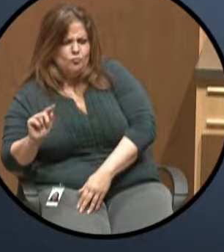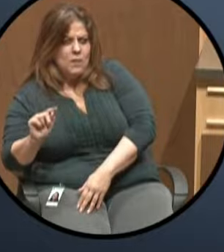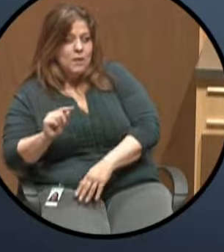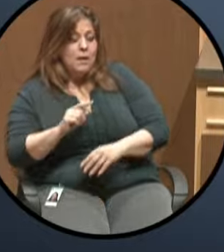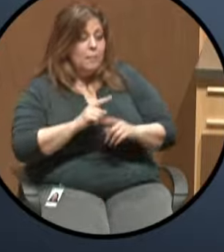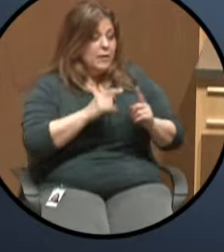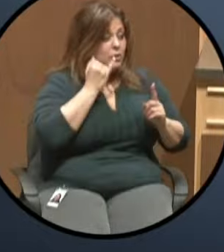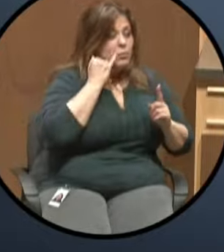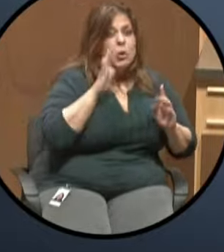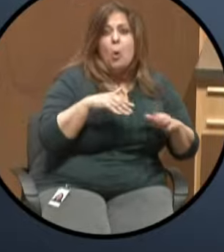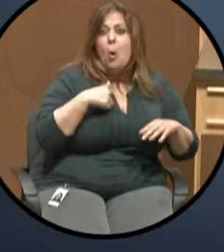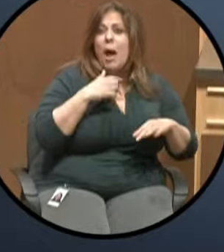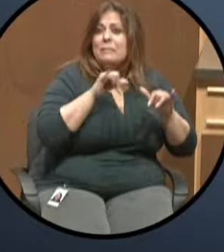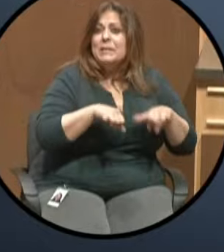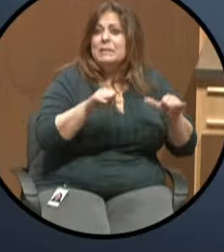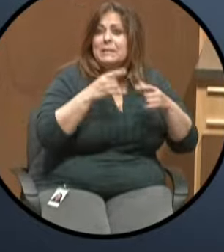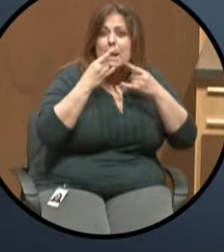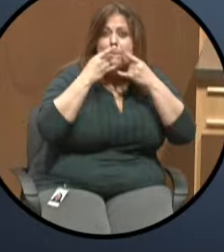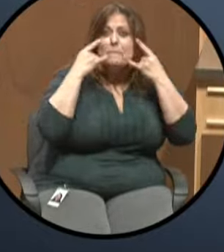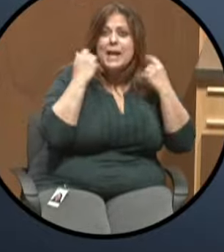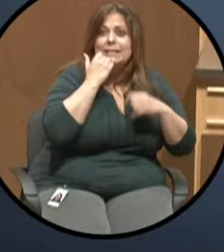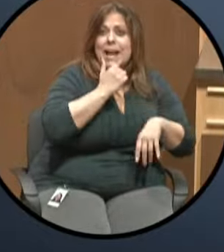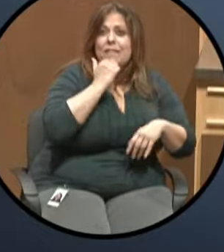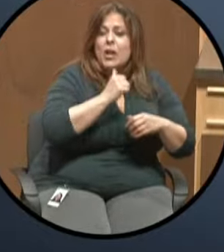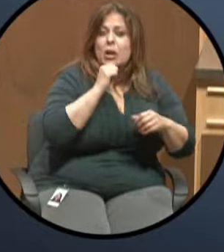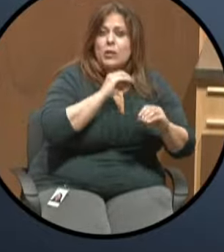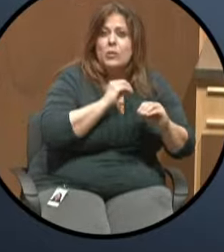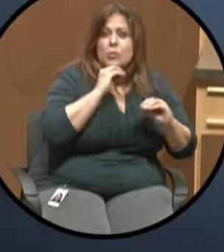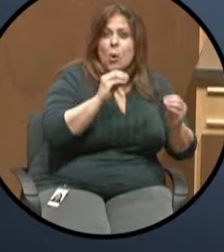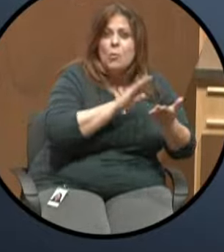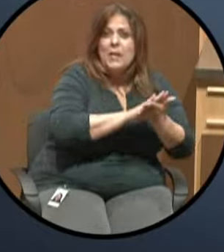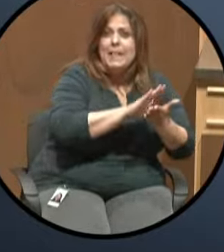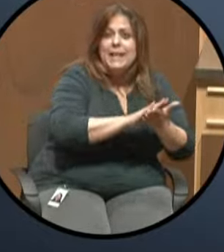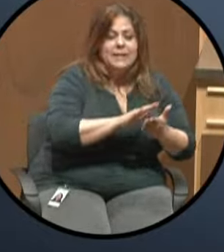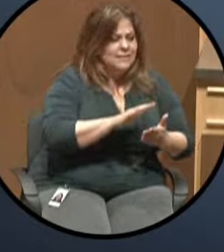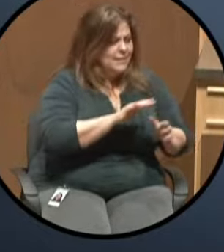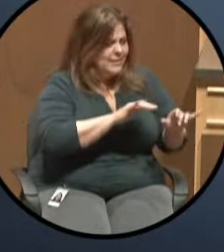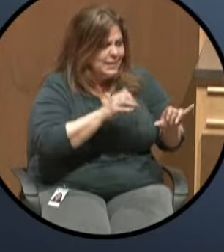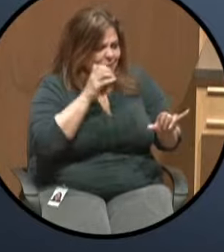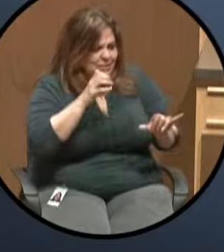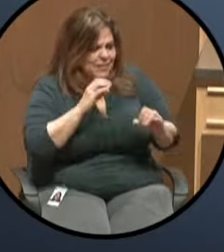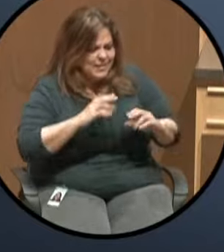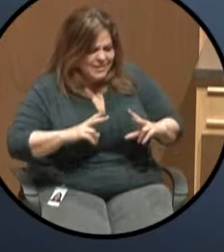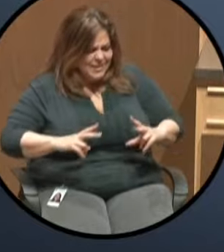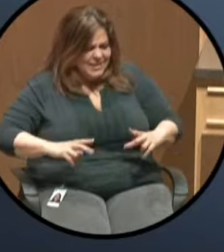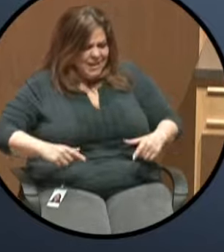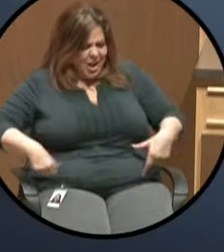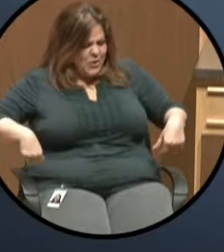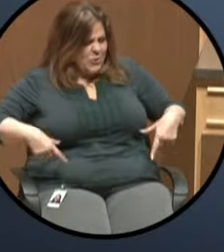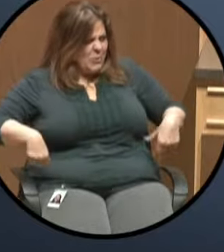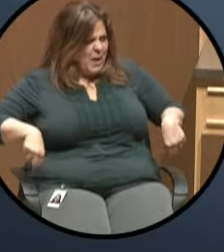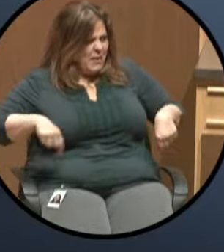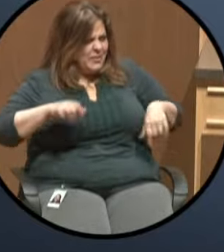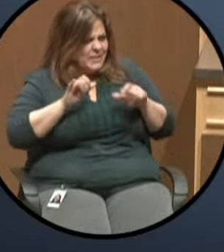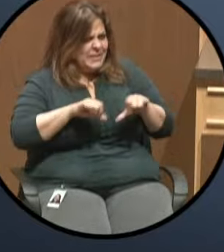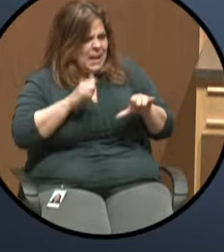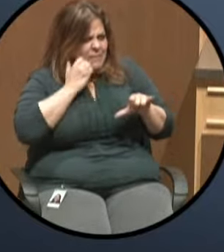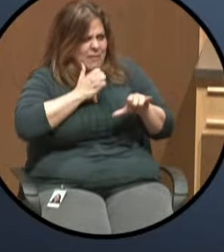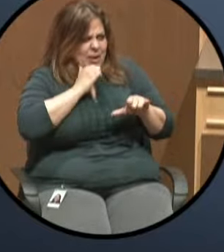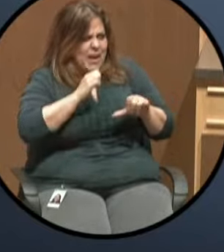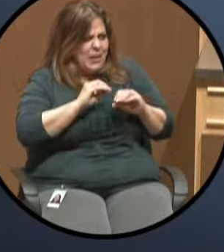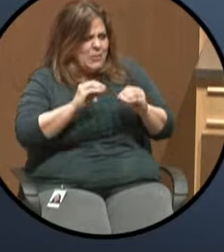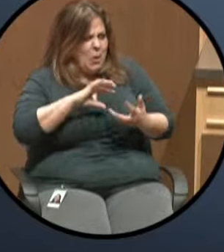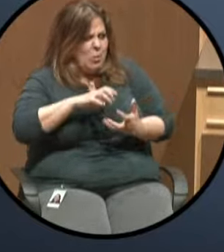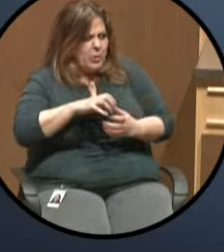every single day without cleaning, it's like wearing the same underwear every day without cleaning it either. So that's the whole issue with